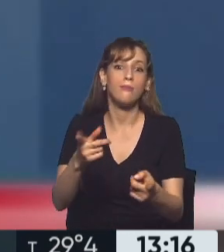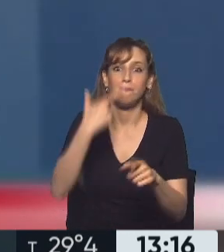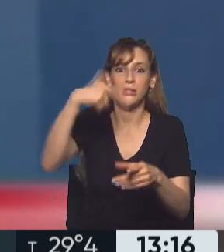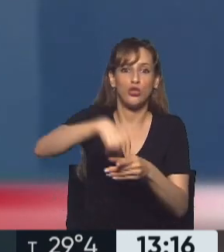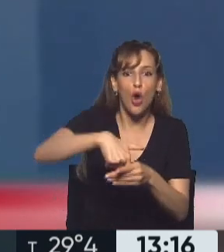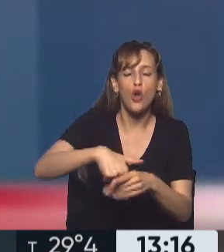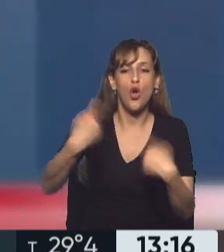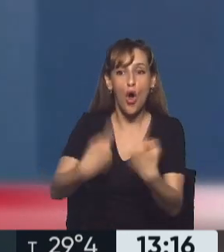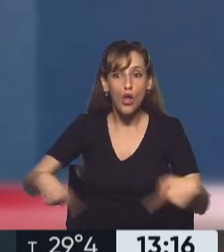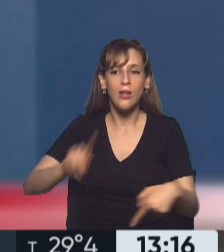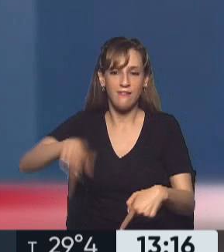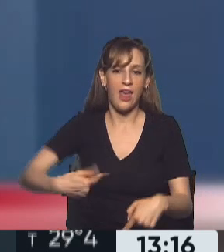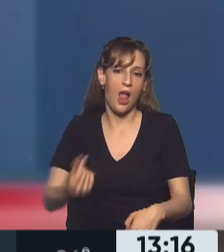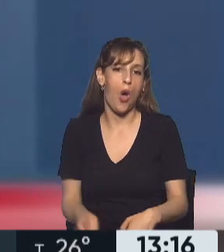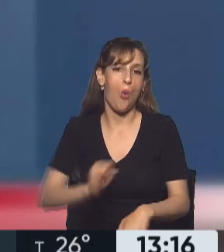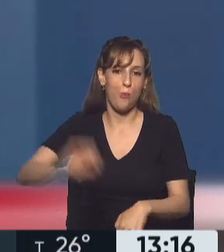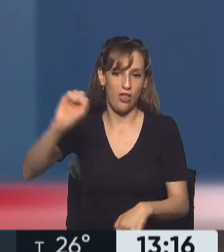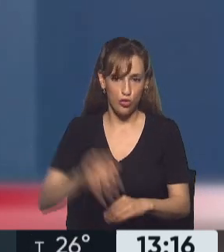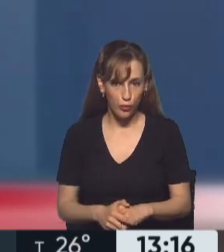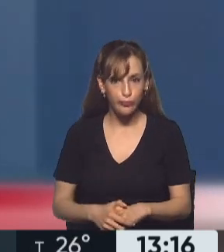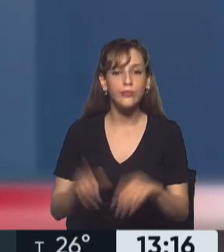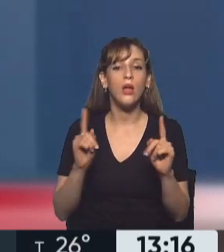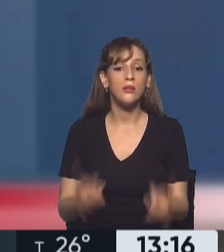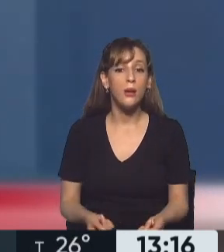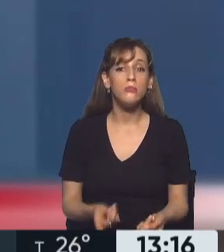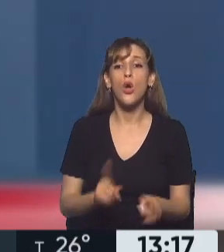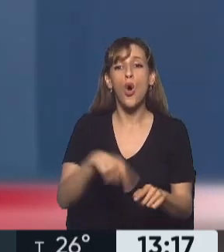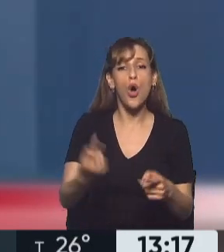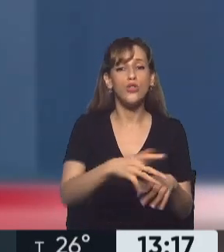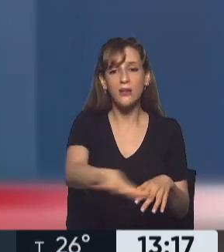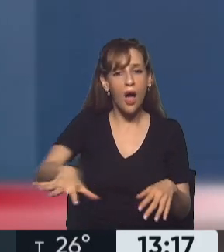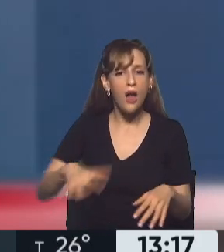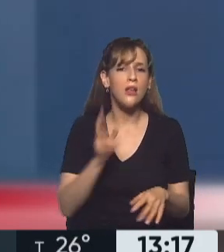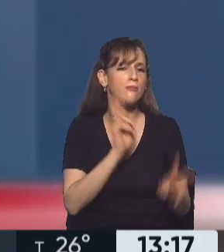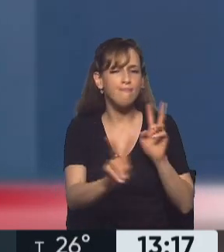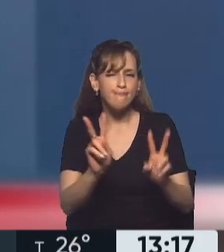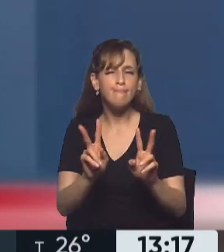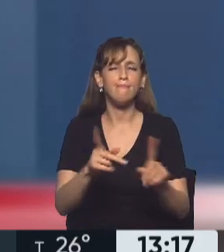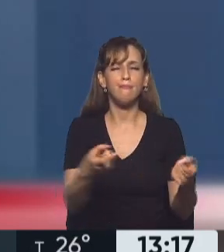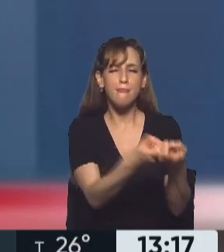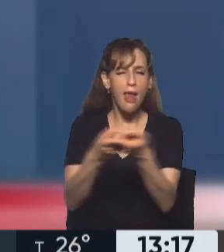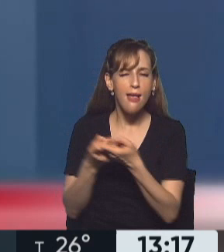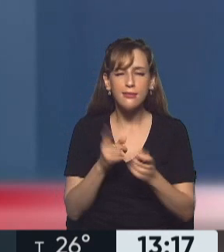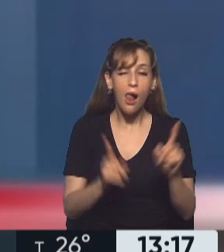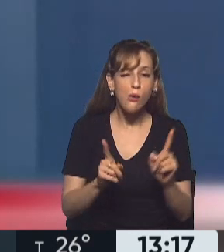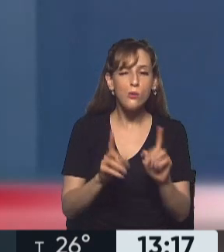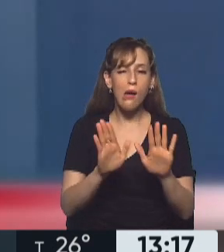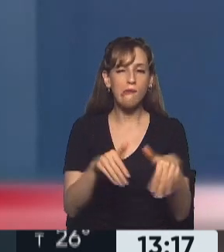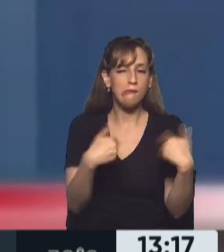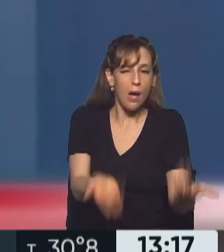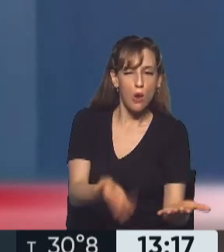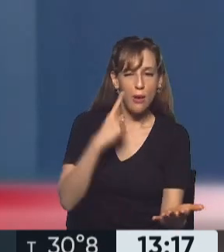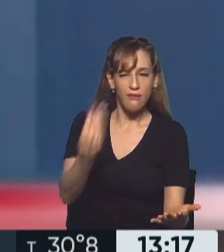supply, and things along those lines. So I would say there's some areas where we have seen corporations profit from the